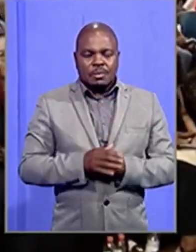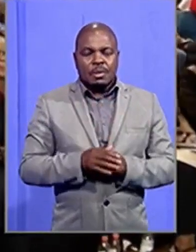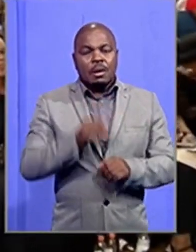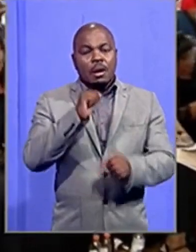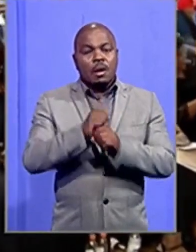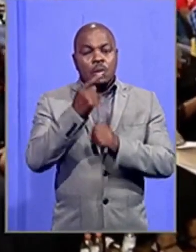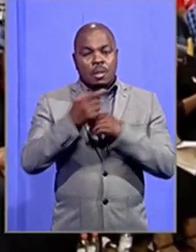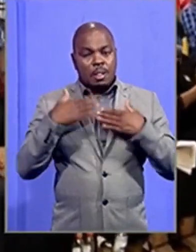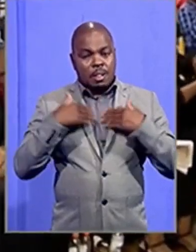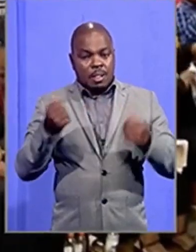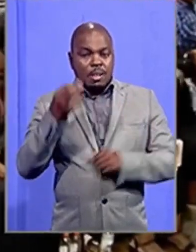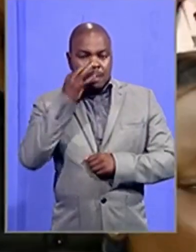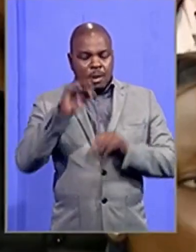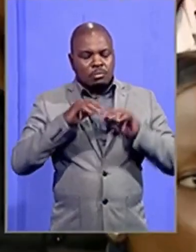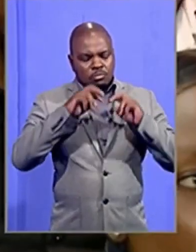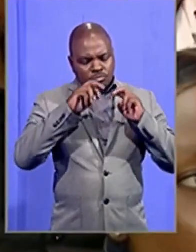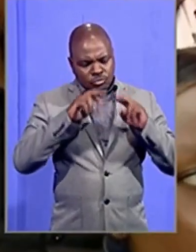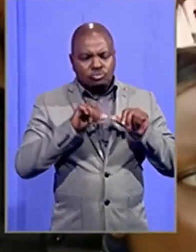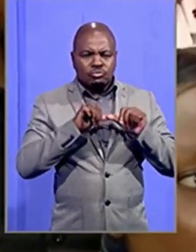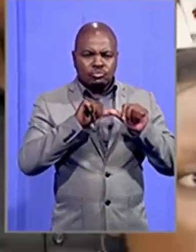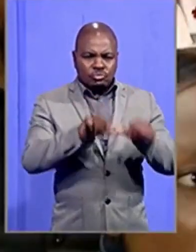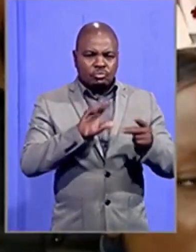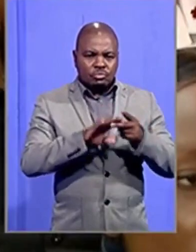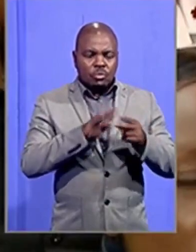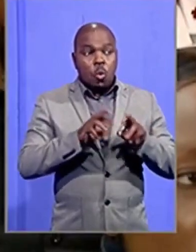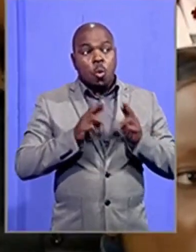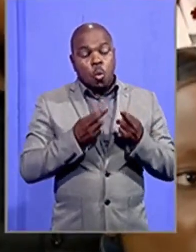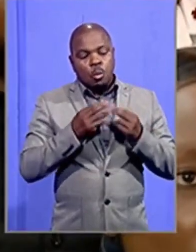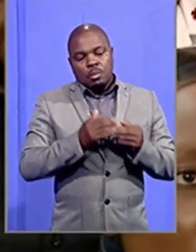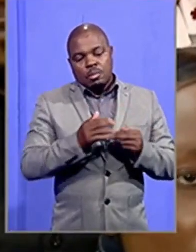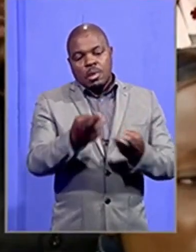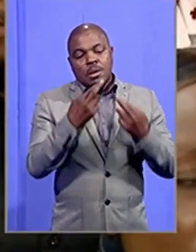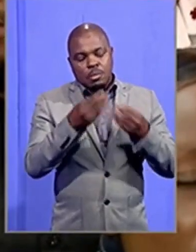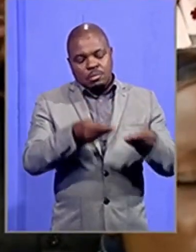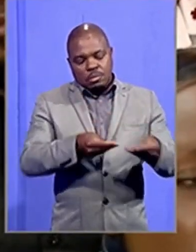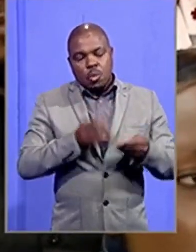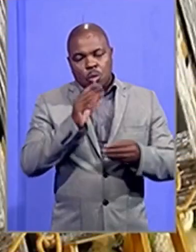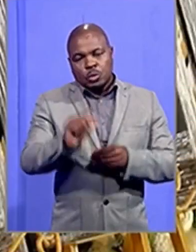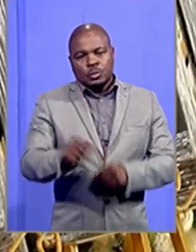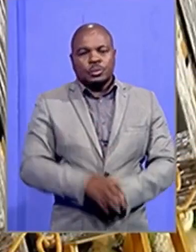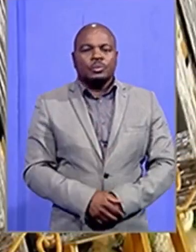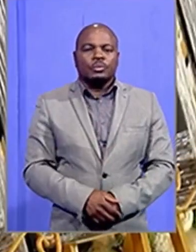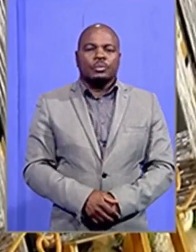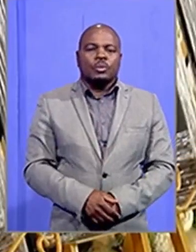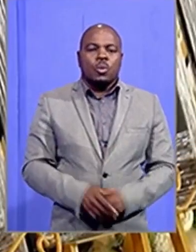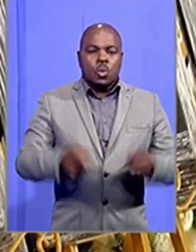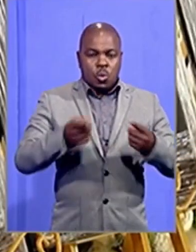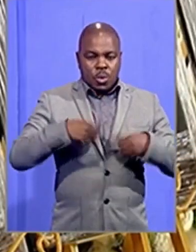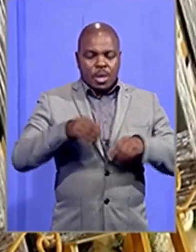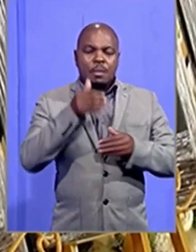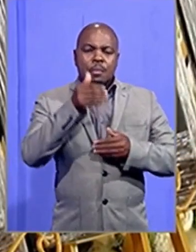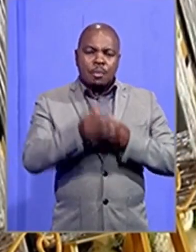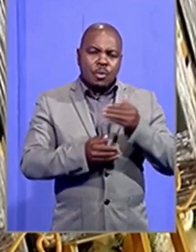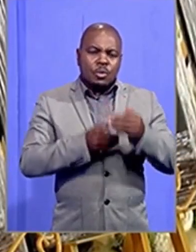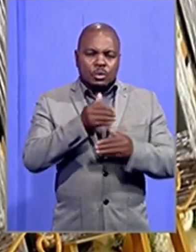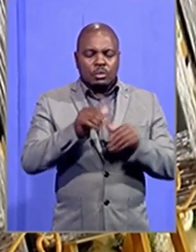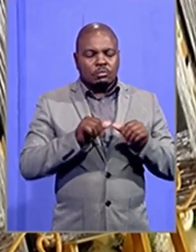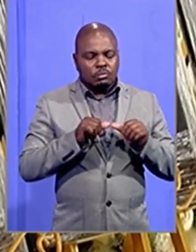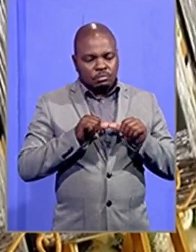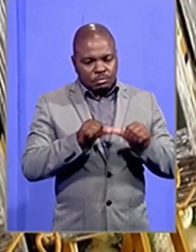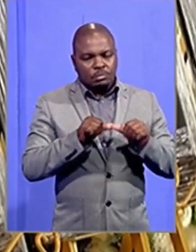Health e re dipatiso di tsweletse le gore e solofetse pegelo mo nakong e khutshwane. We have started the process again of assisting